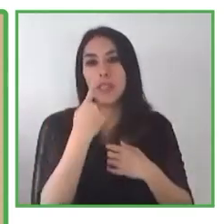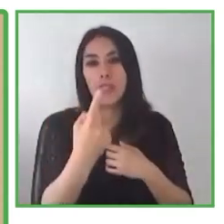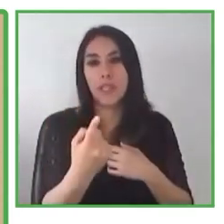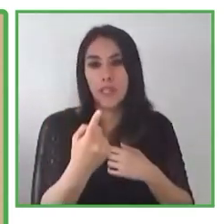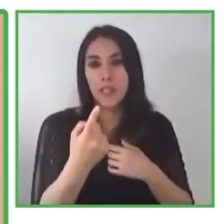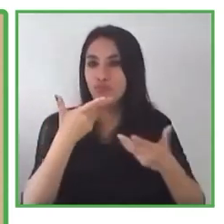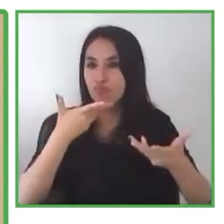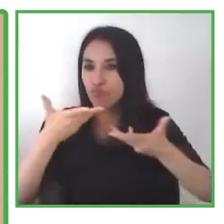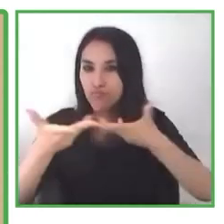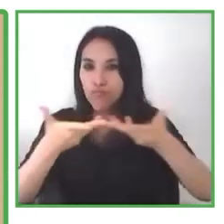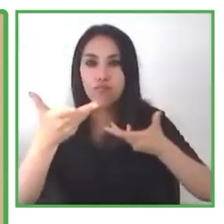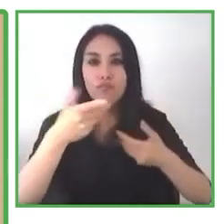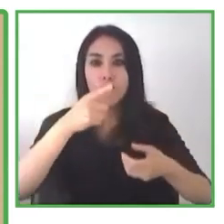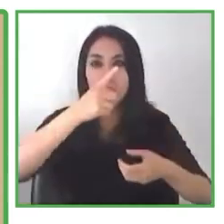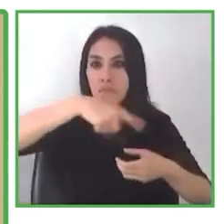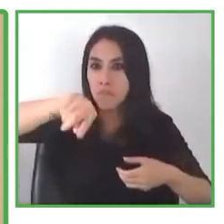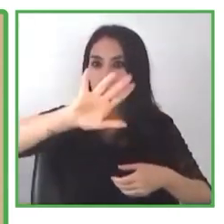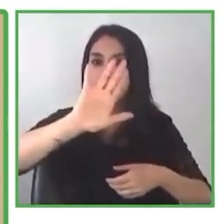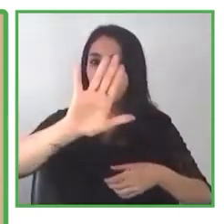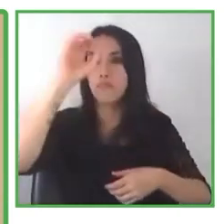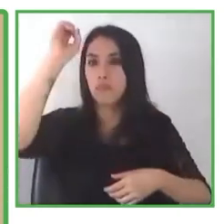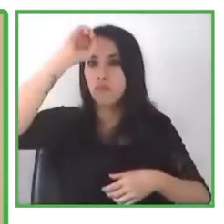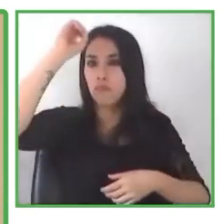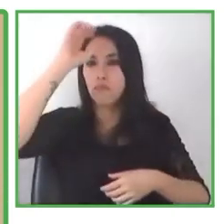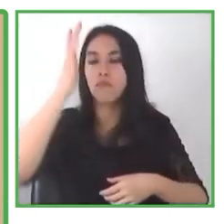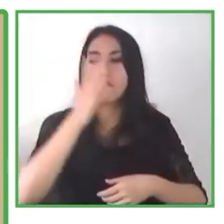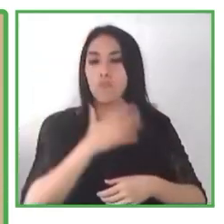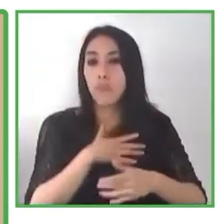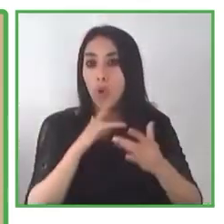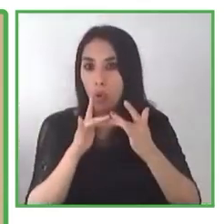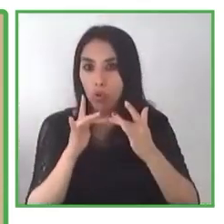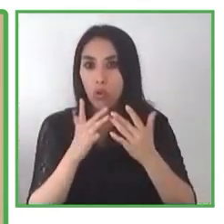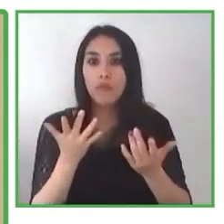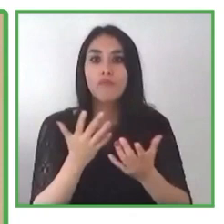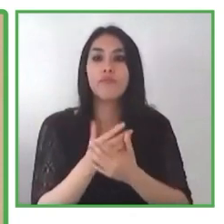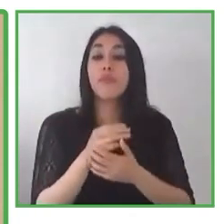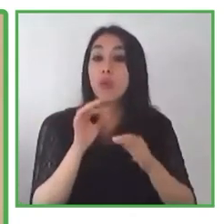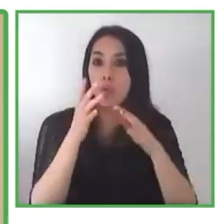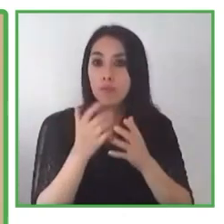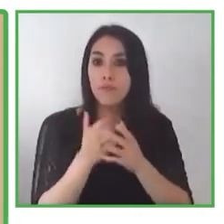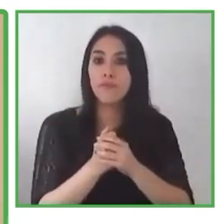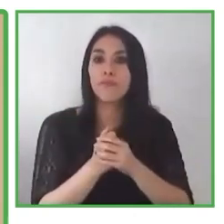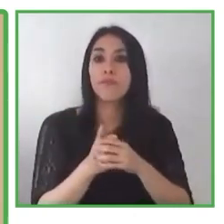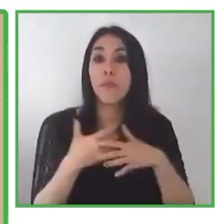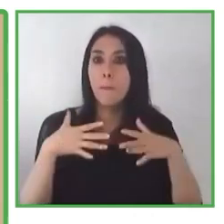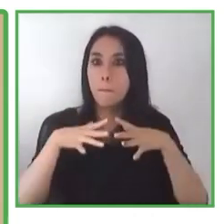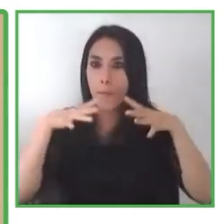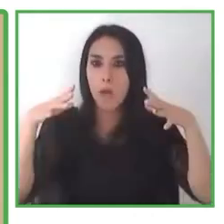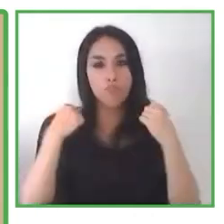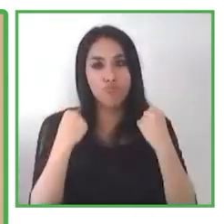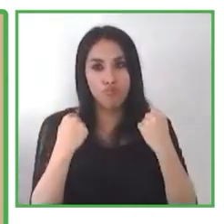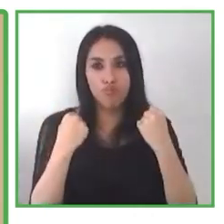for a dignified work. I also want to share from a personal perspective